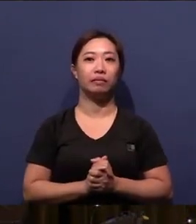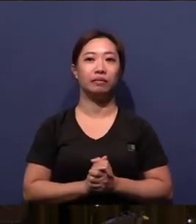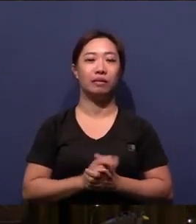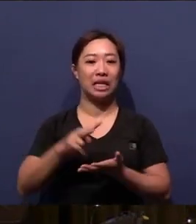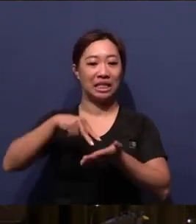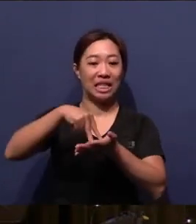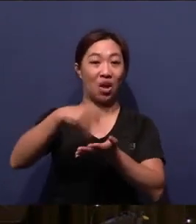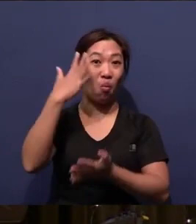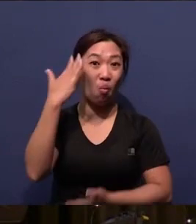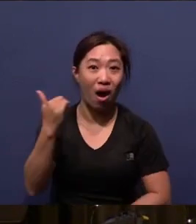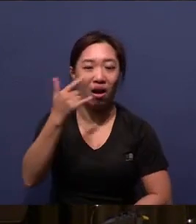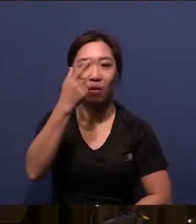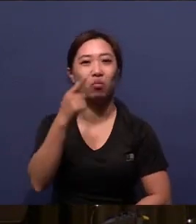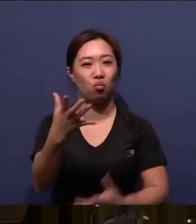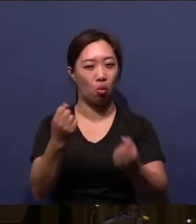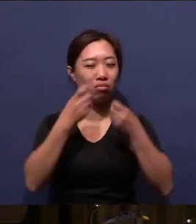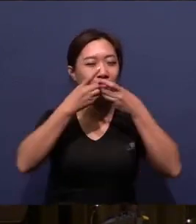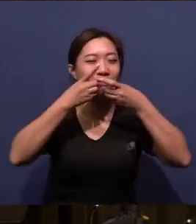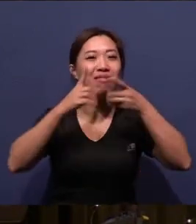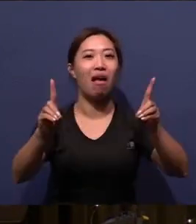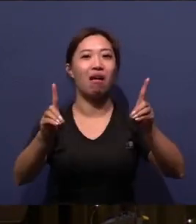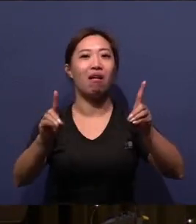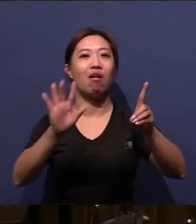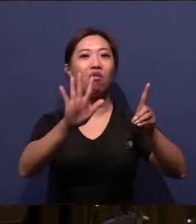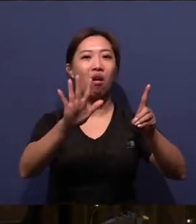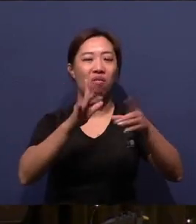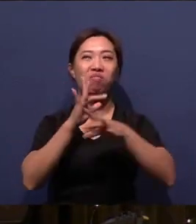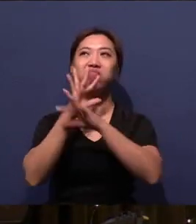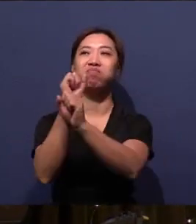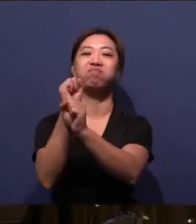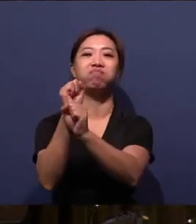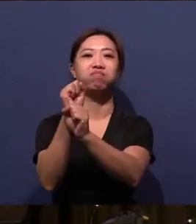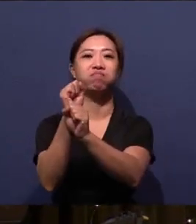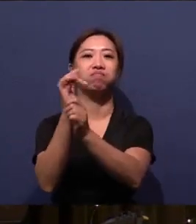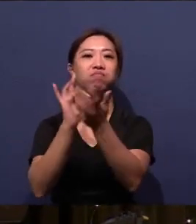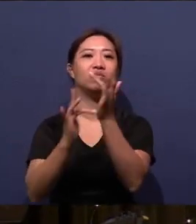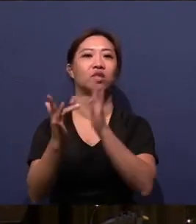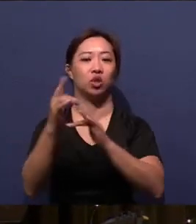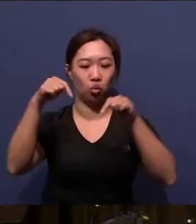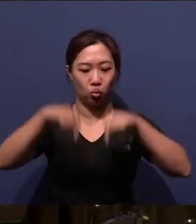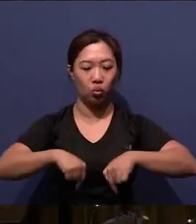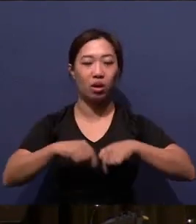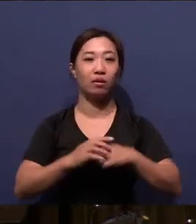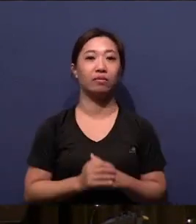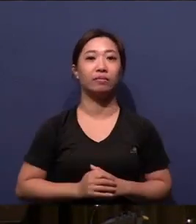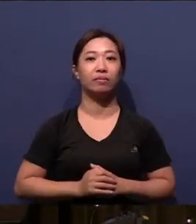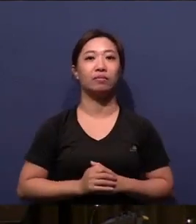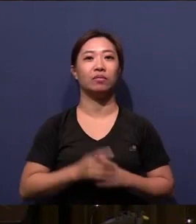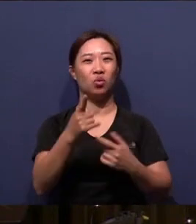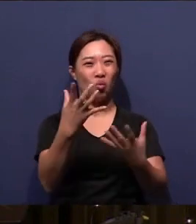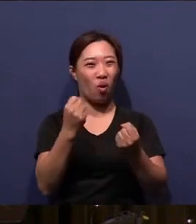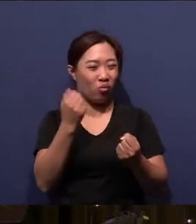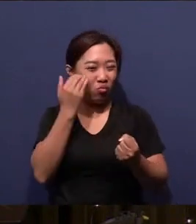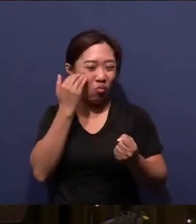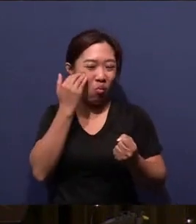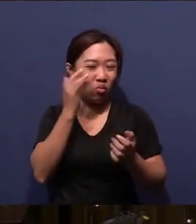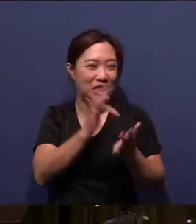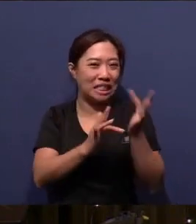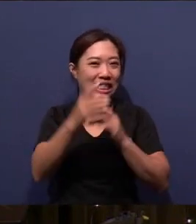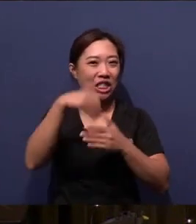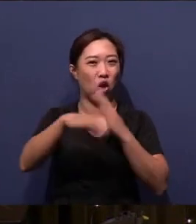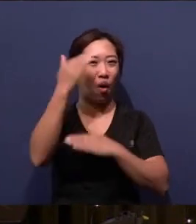Stand because you want to declare your allegiance to Jesus today. You want to know Jesus in your